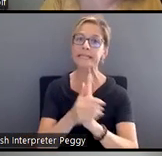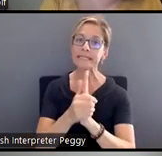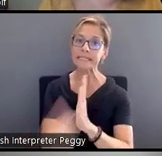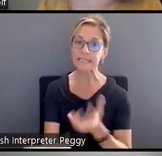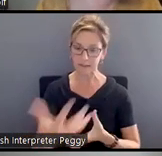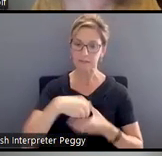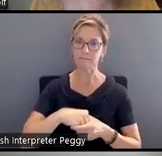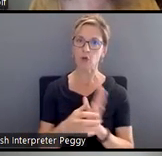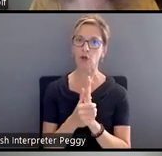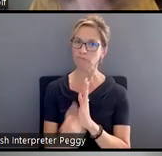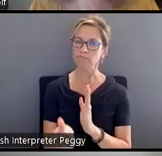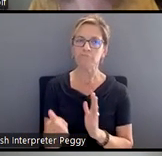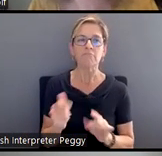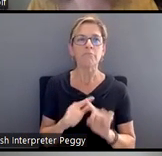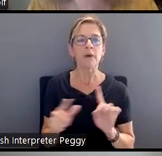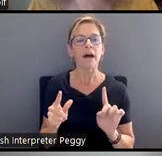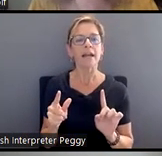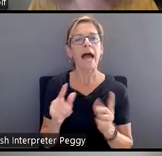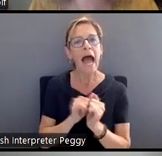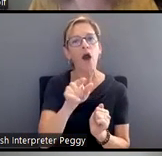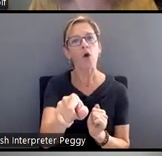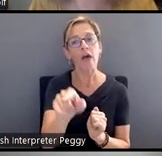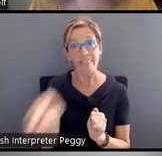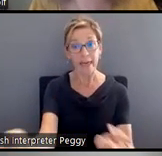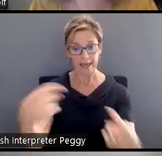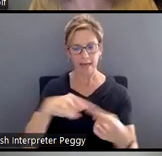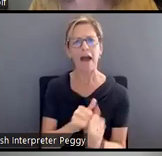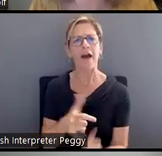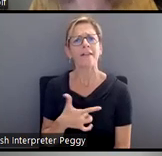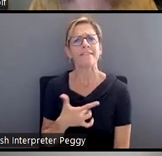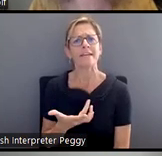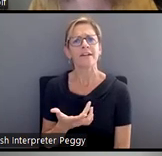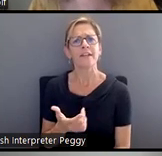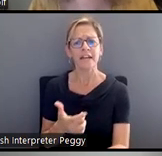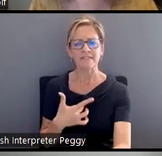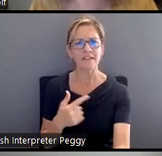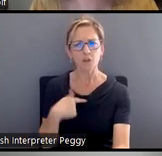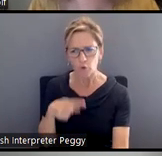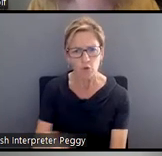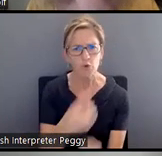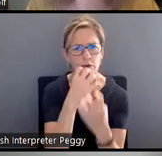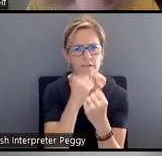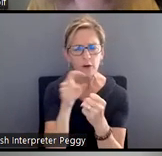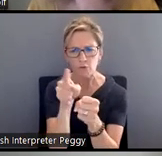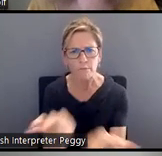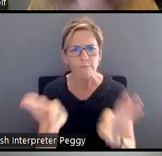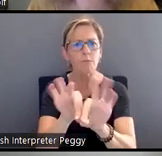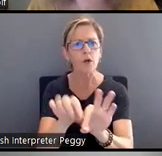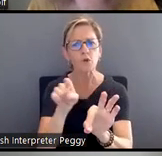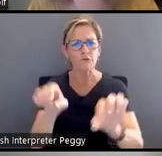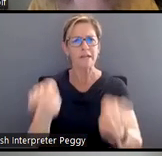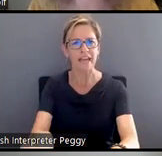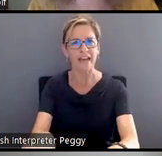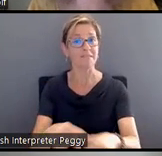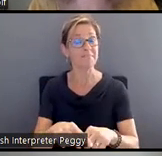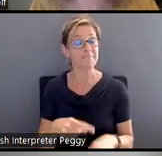things that they learn, but the way you make them feel valued and empowered. I would wager a guess that if